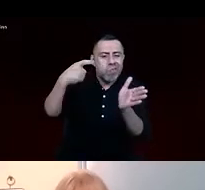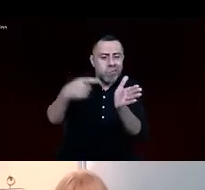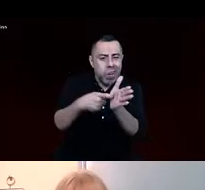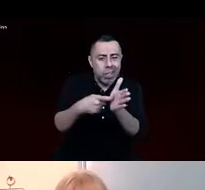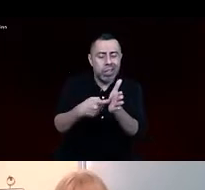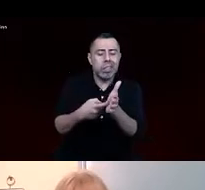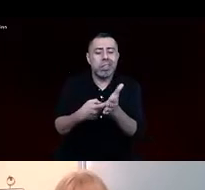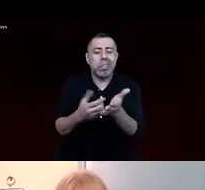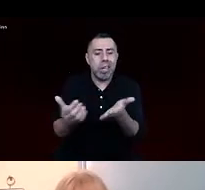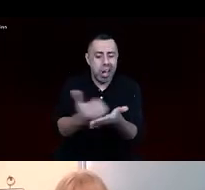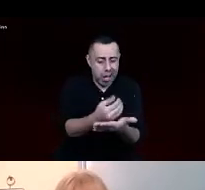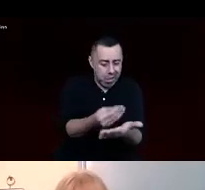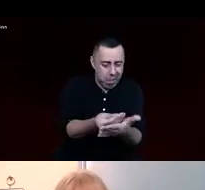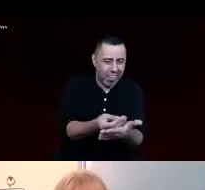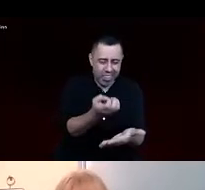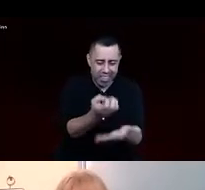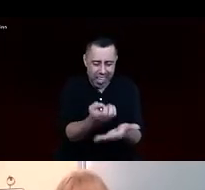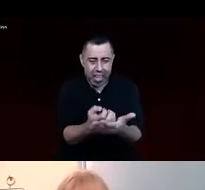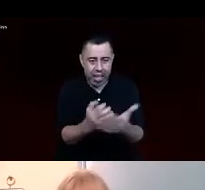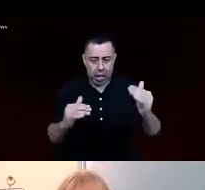that exist, many are